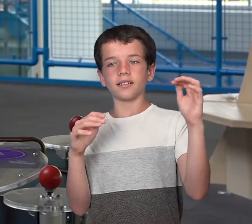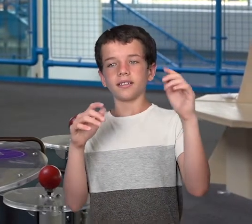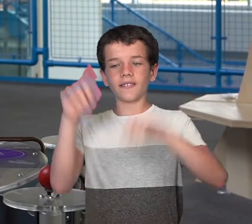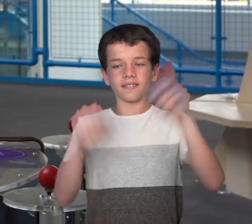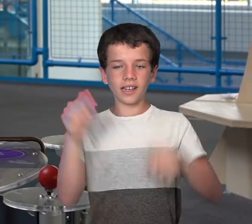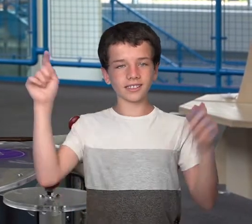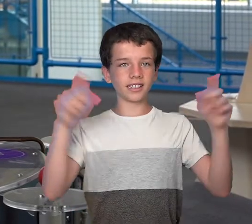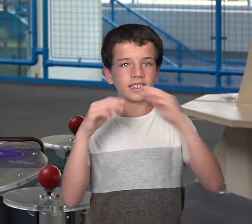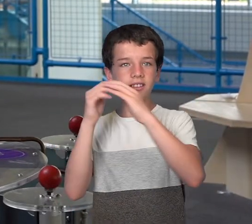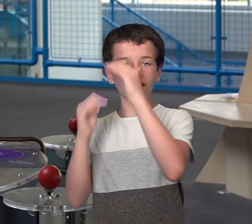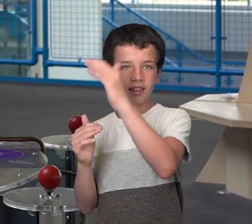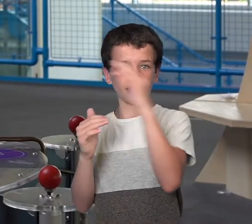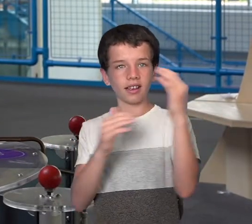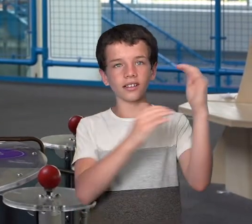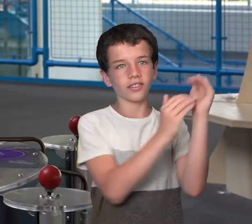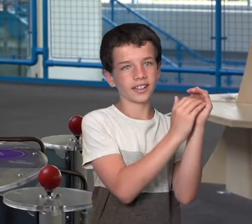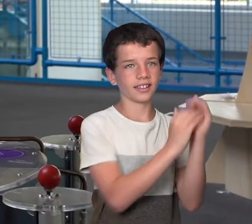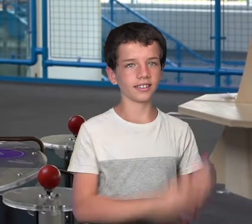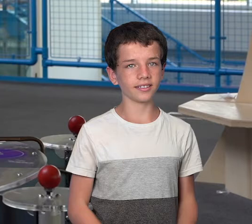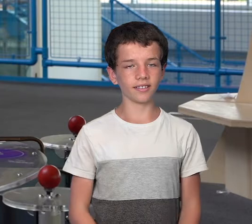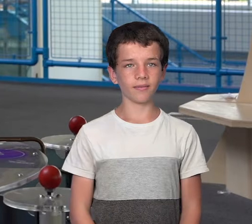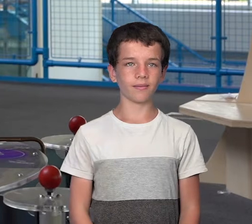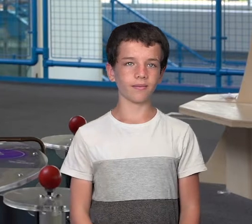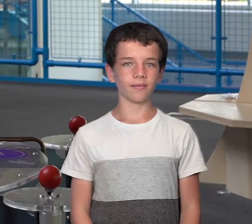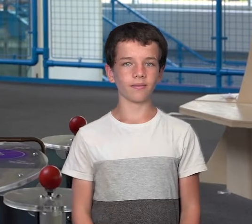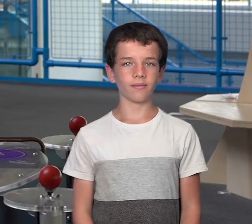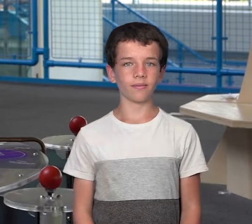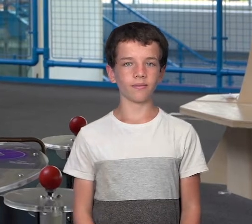In the tubes, the liquid varies from thick to thin.